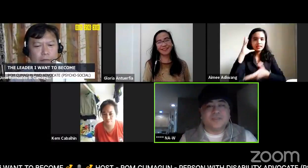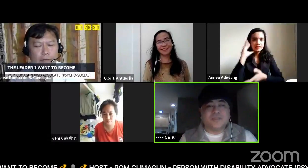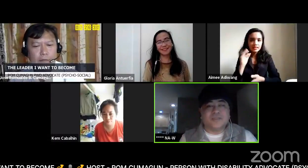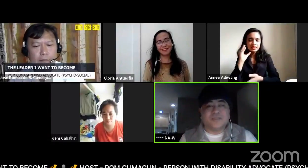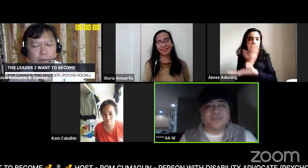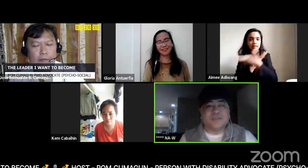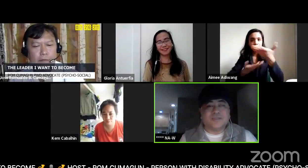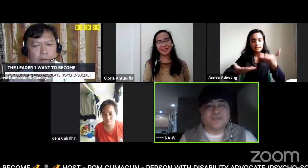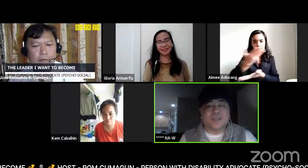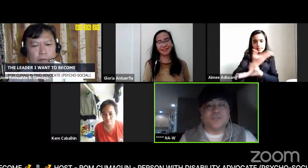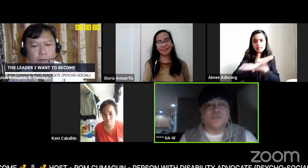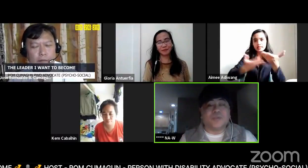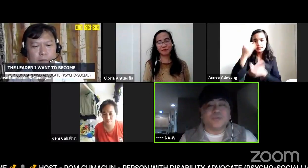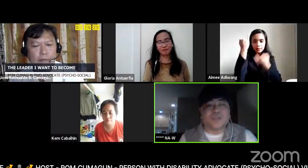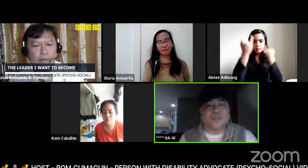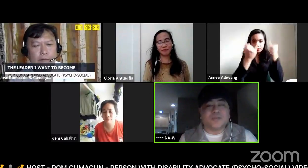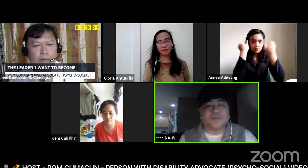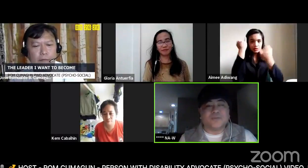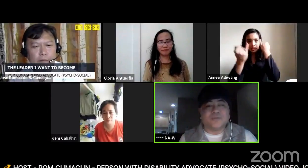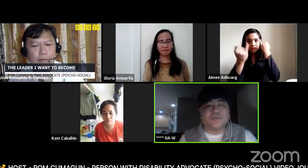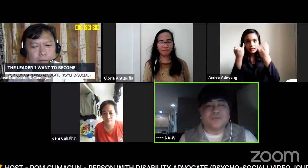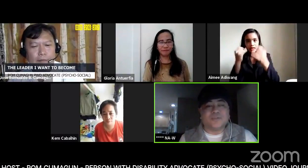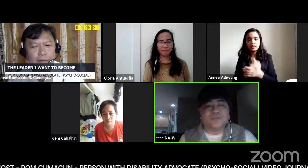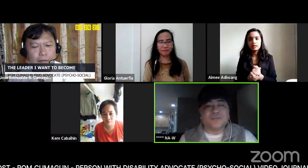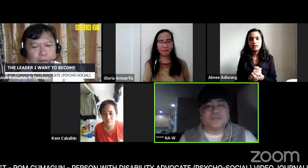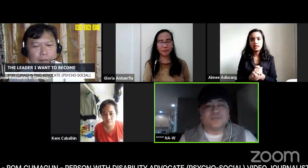ideas, and we are together.